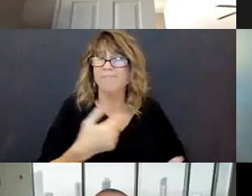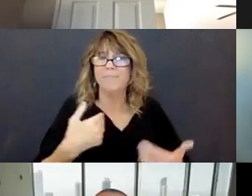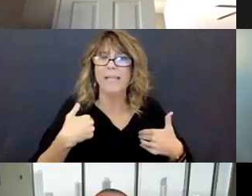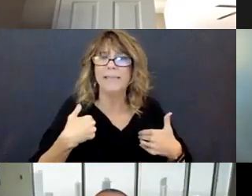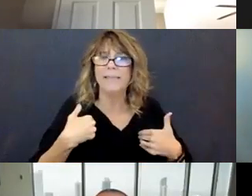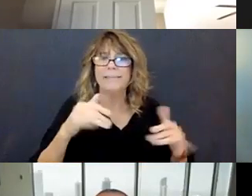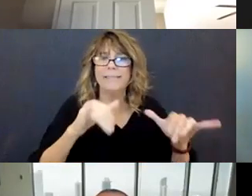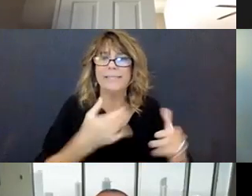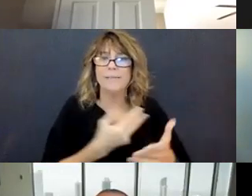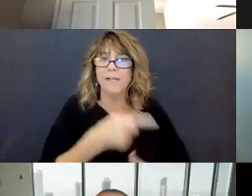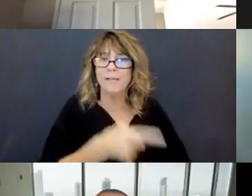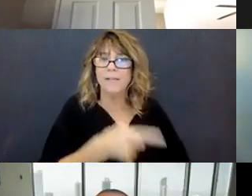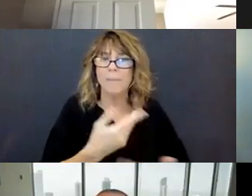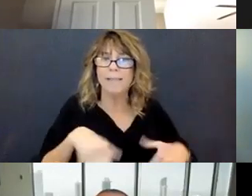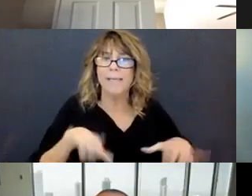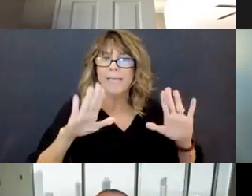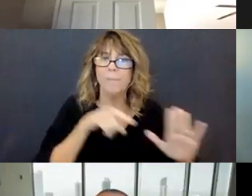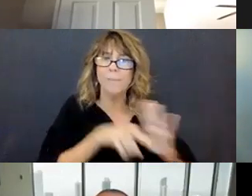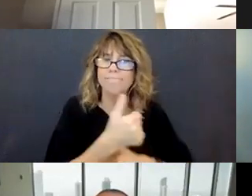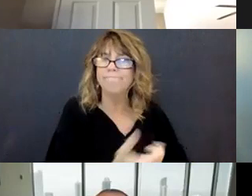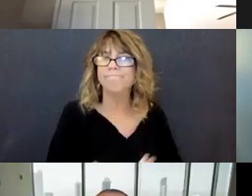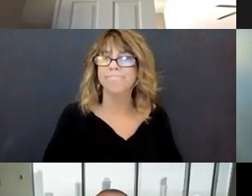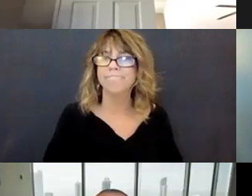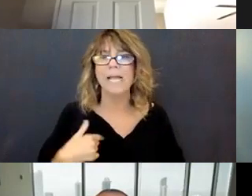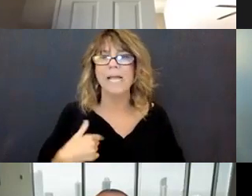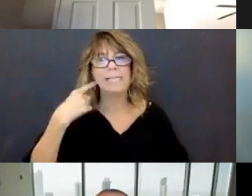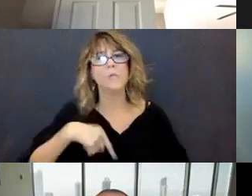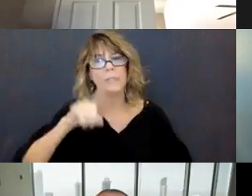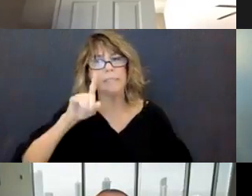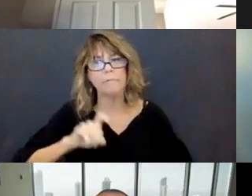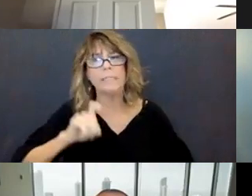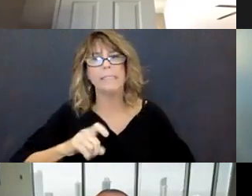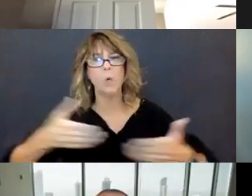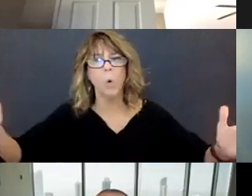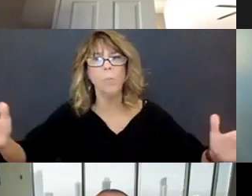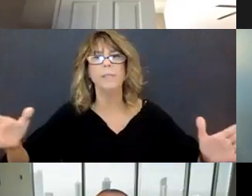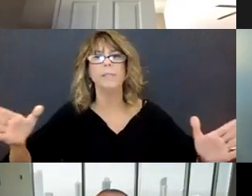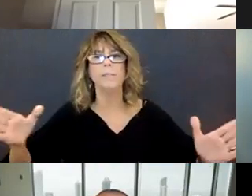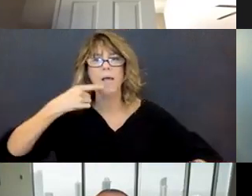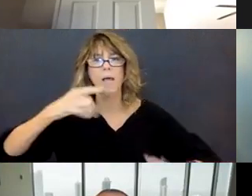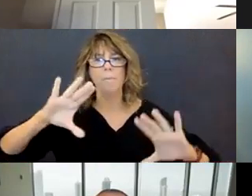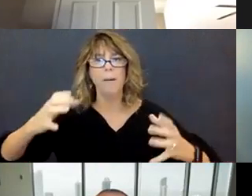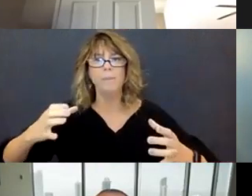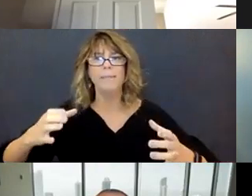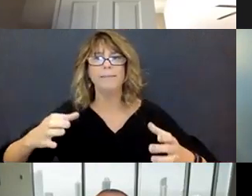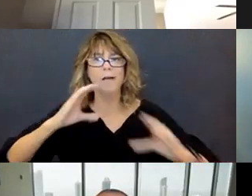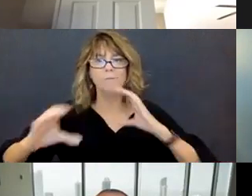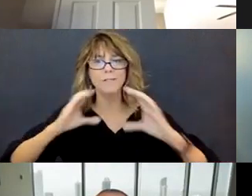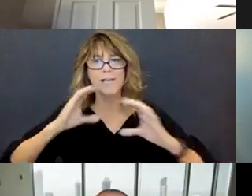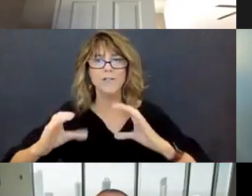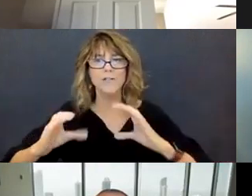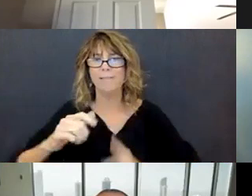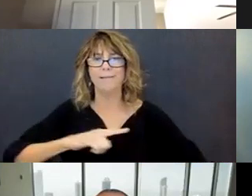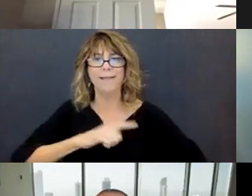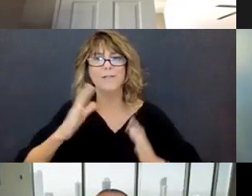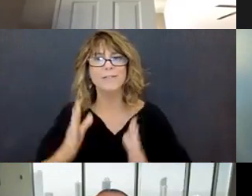I think what we really, really need are some open conversations publicly. We would welcome a discussion with our legislators because